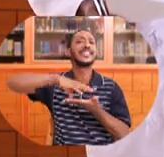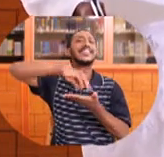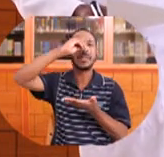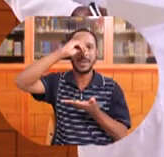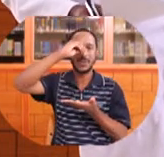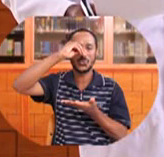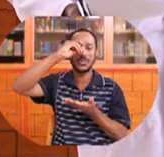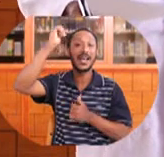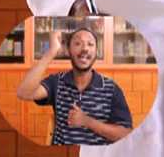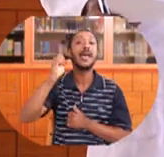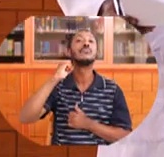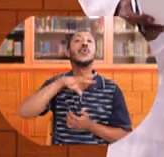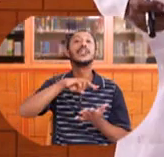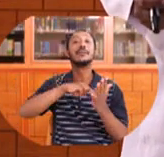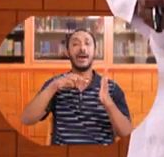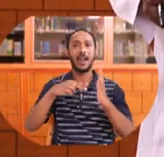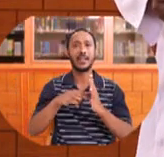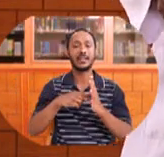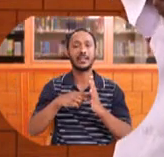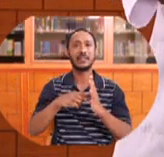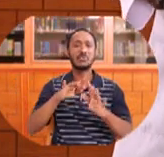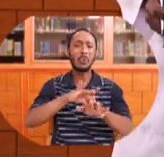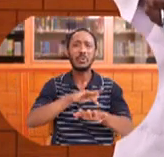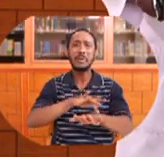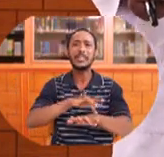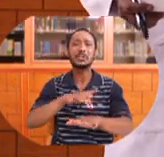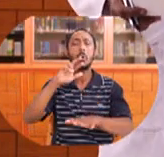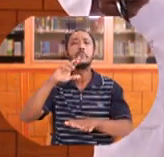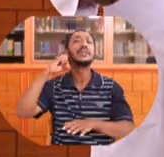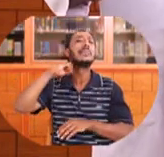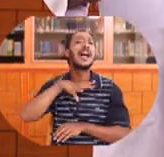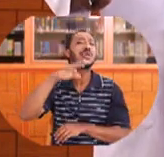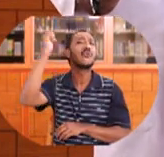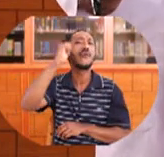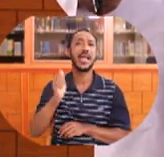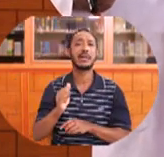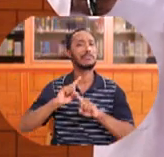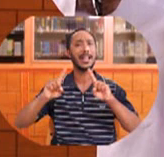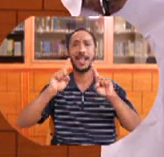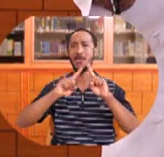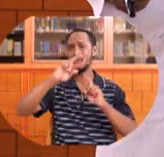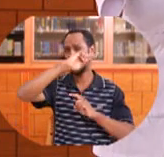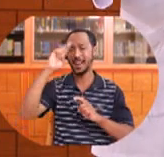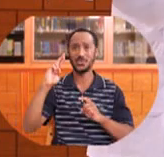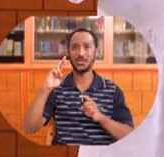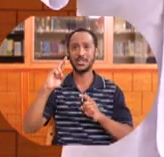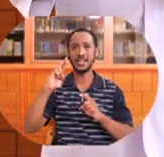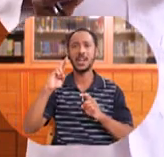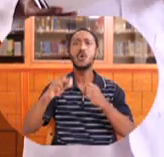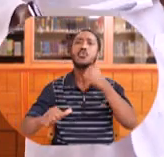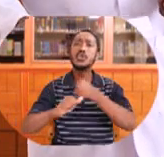pollution is the contamination of air by different harmful